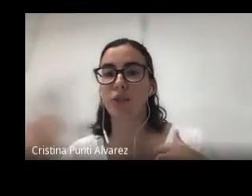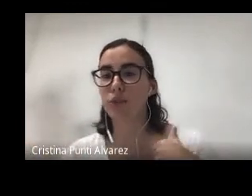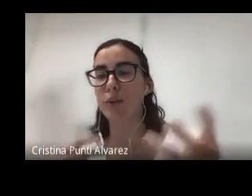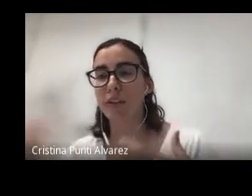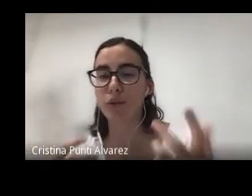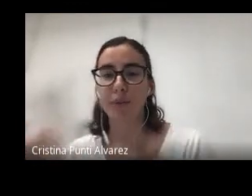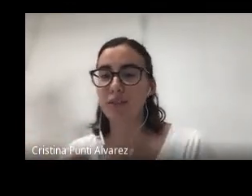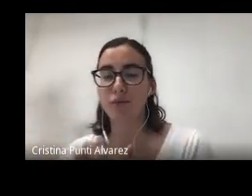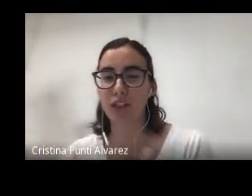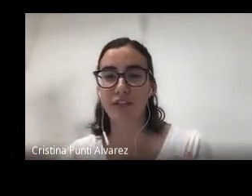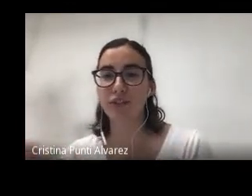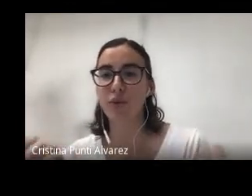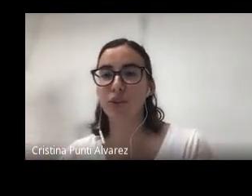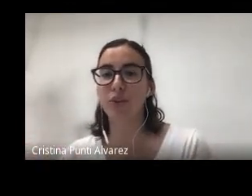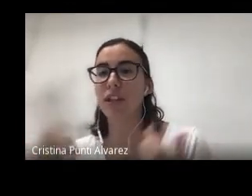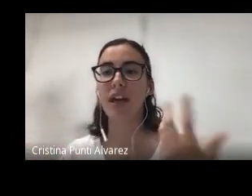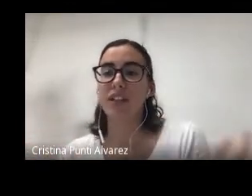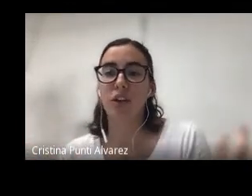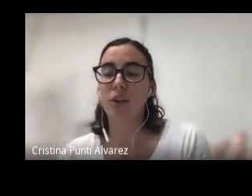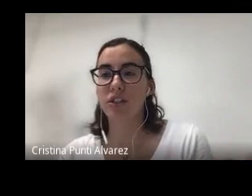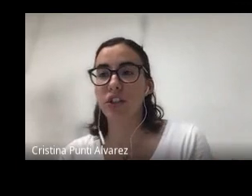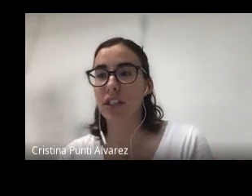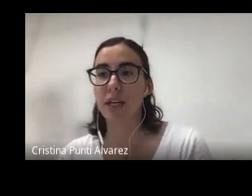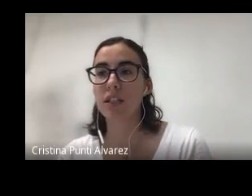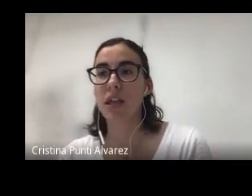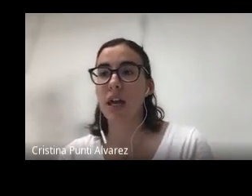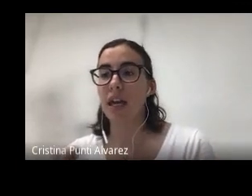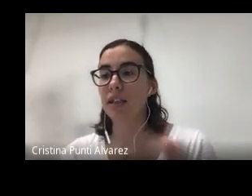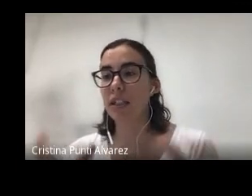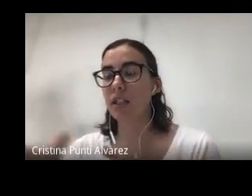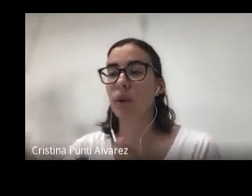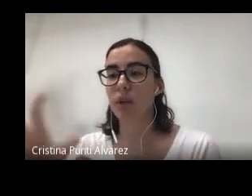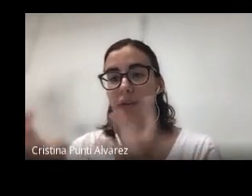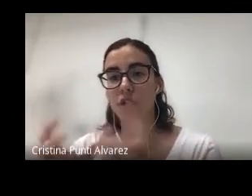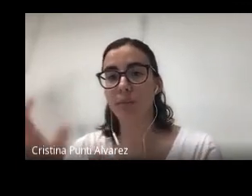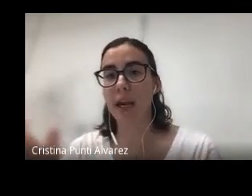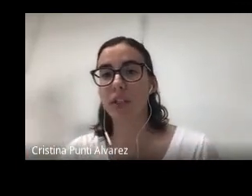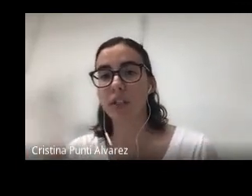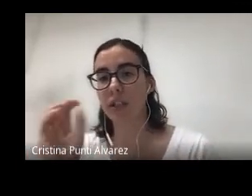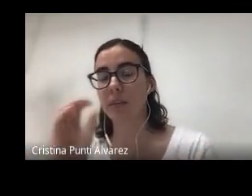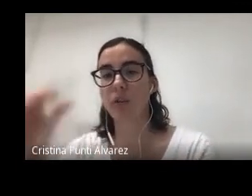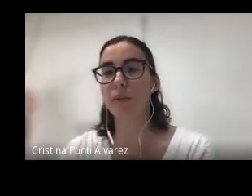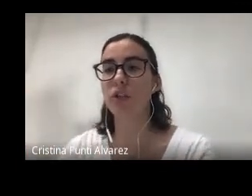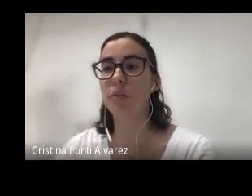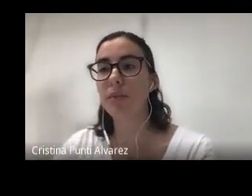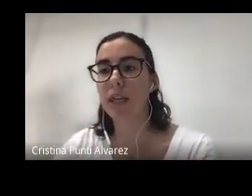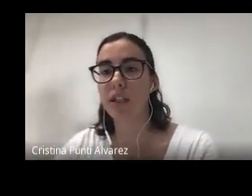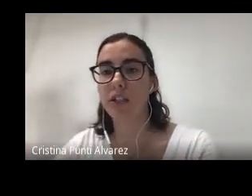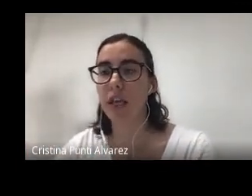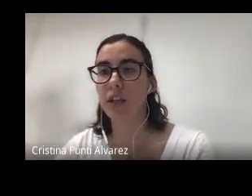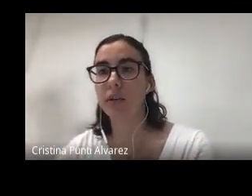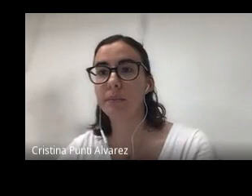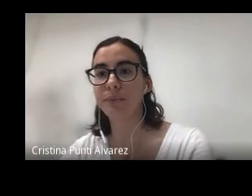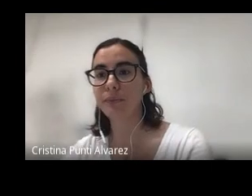speed. So some of them would be really fast to work with, and some others not as much. And this is why we have some variance in the amount of videos made by